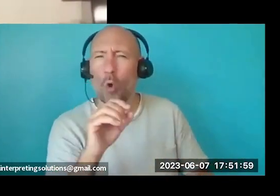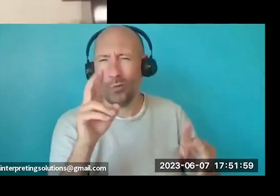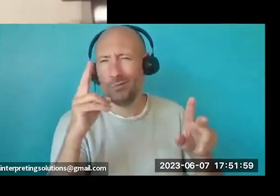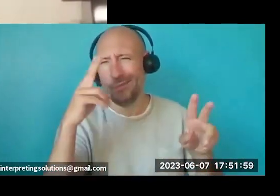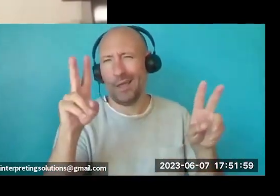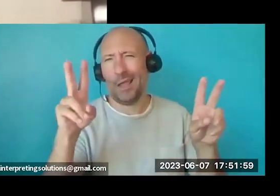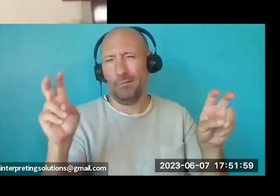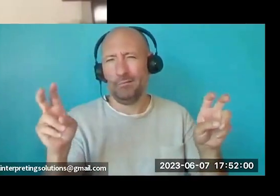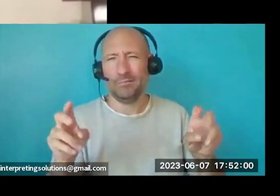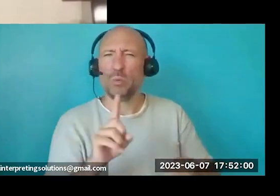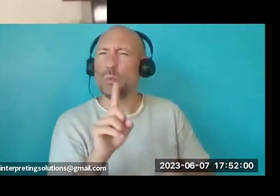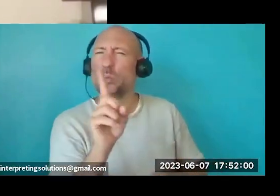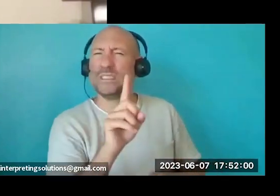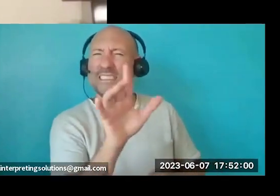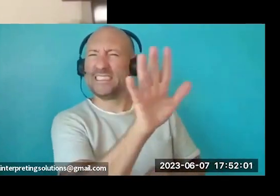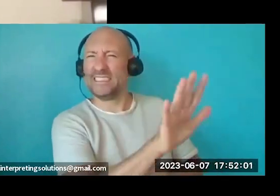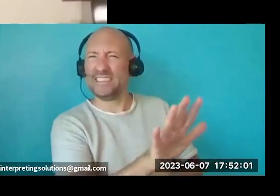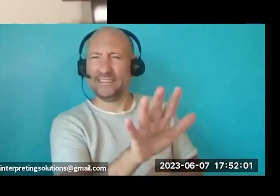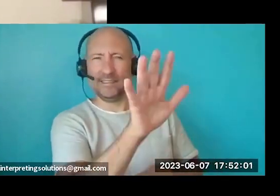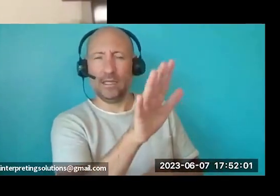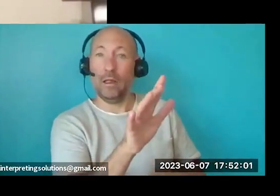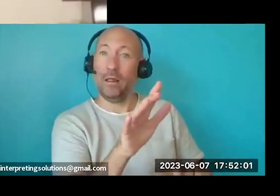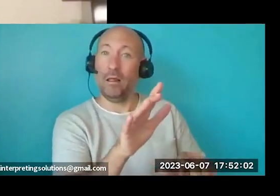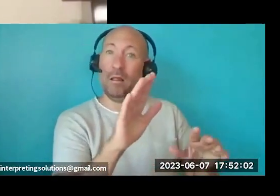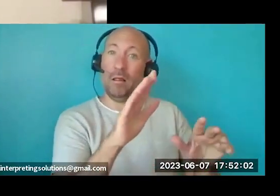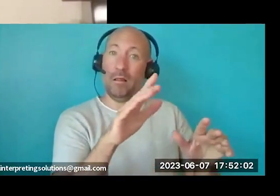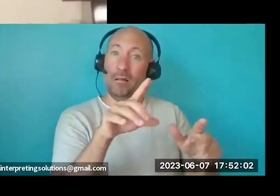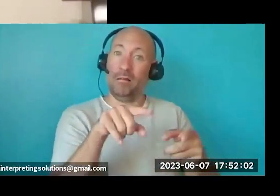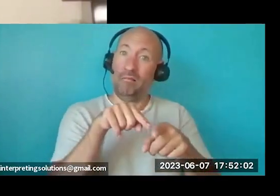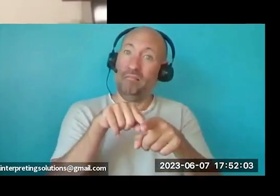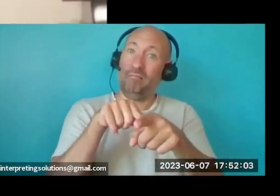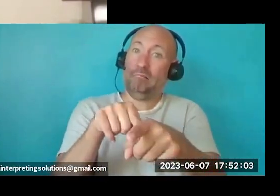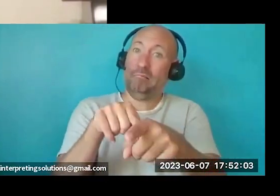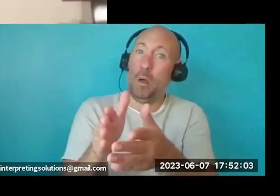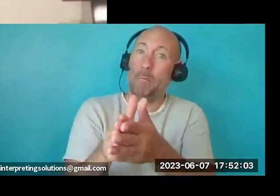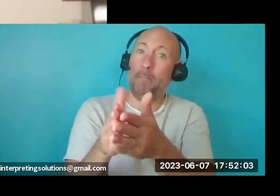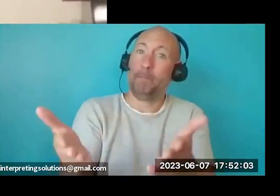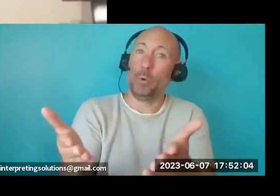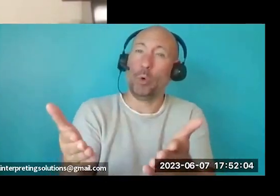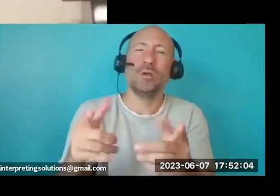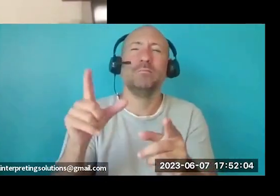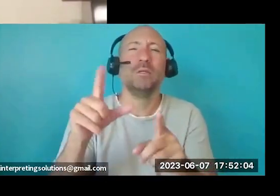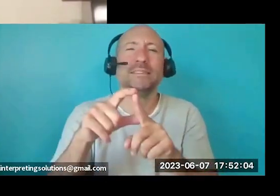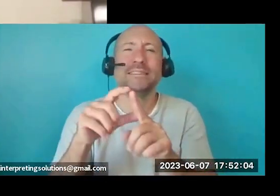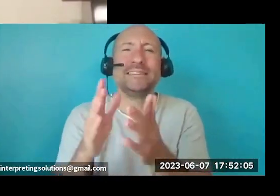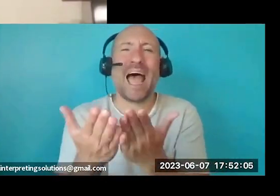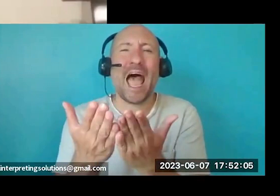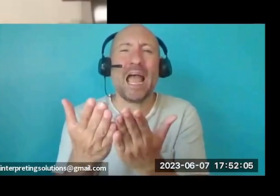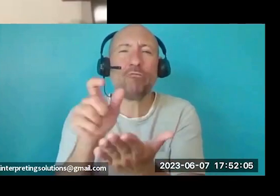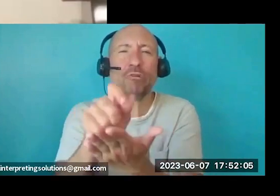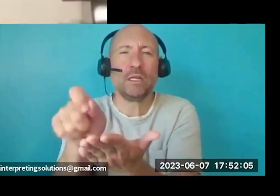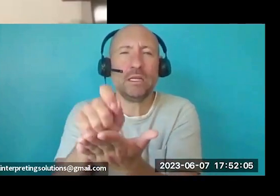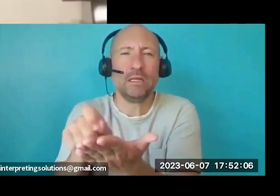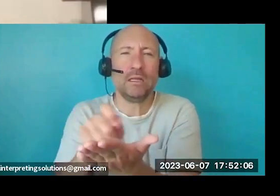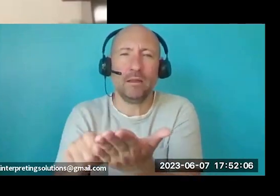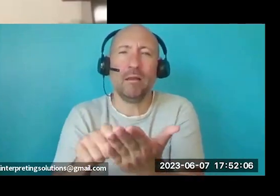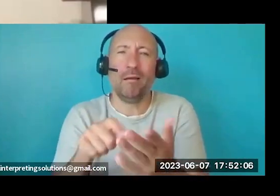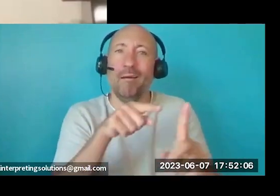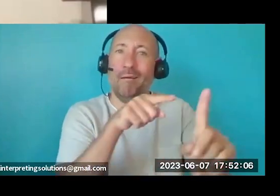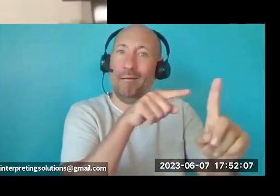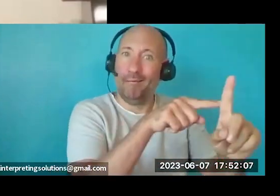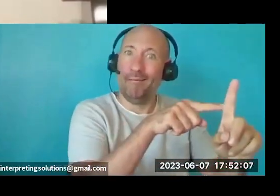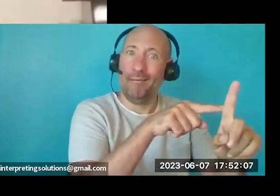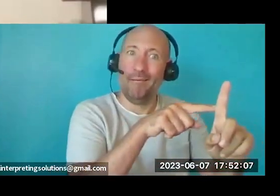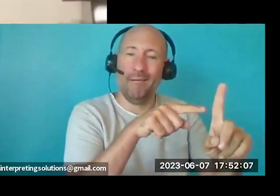was based on a book written as a diary. On stage, there is